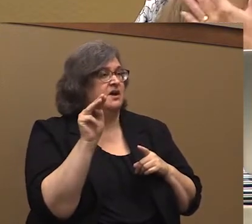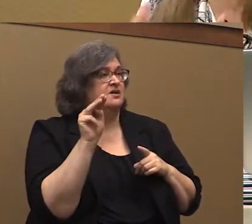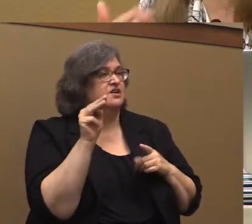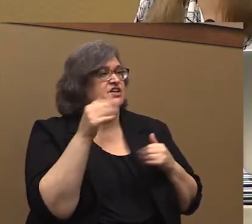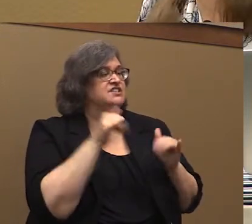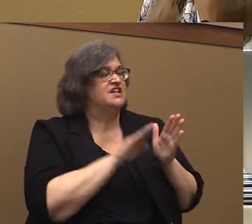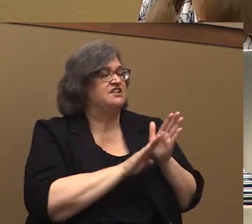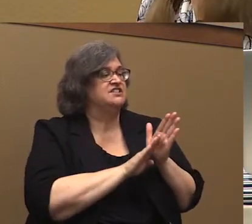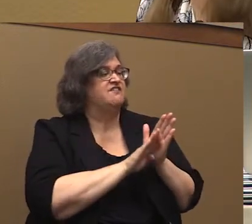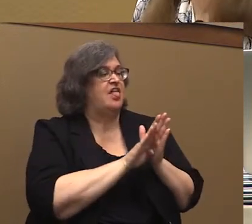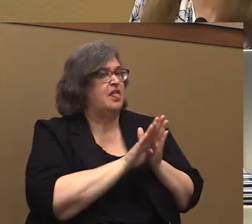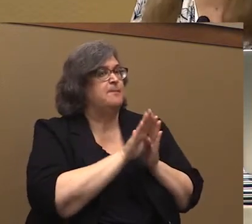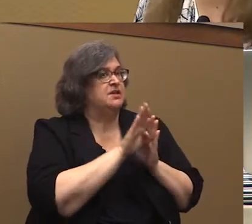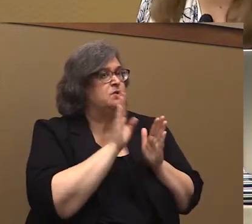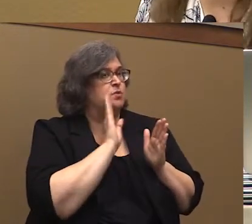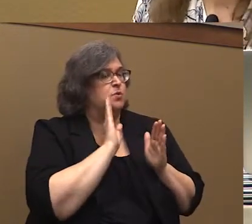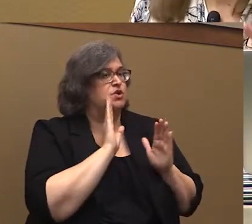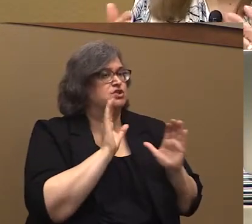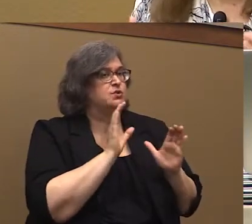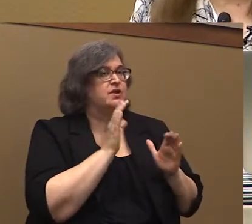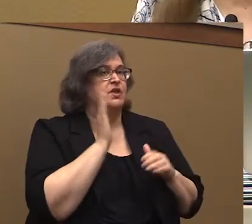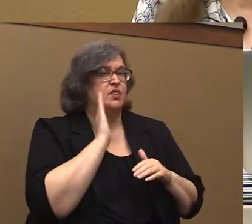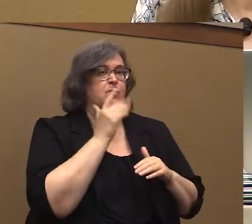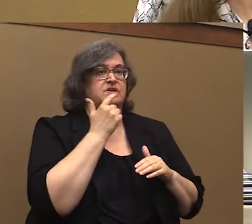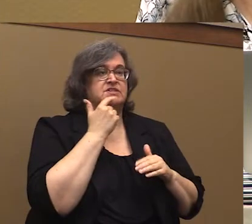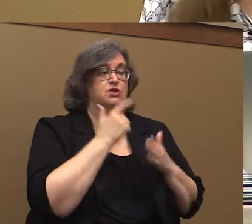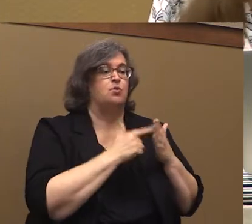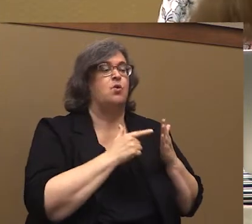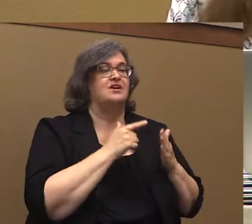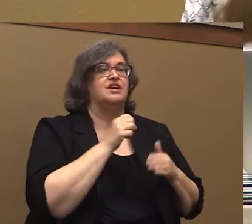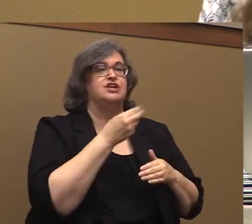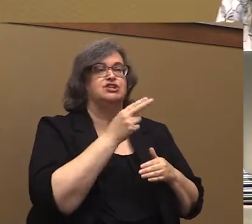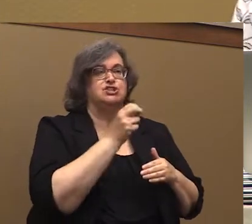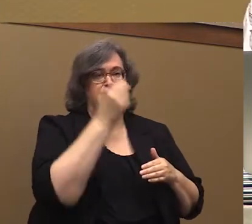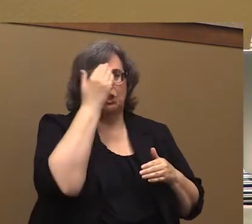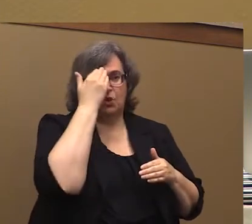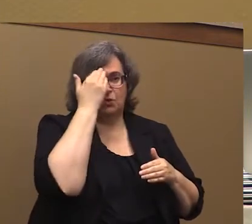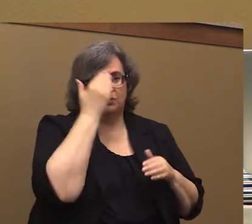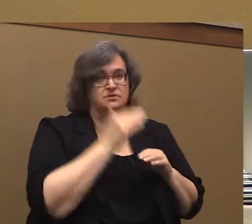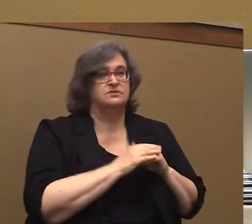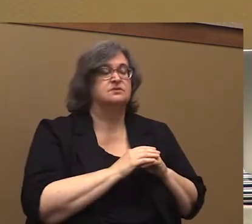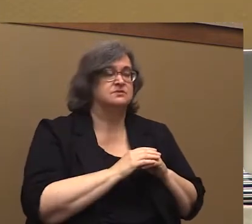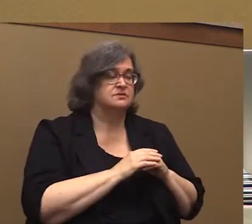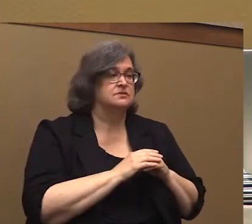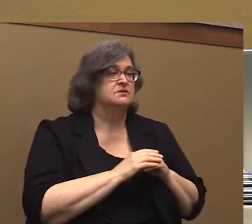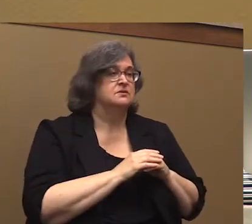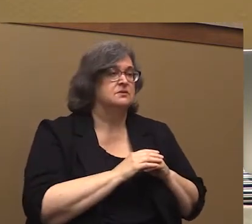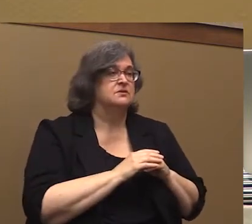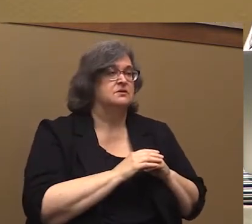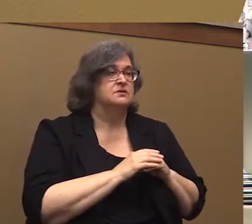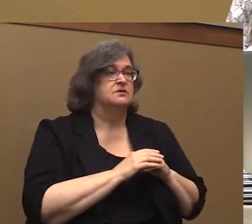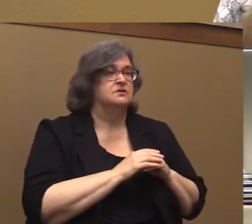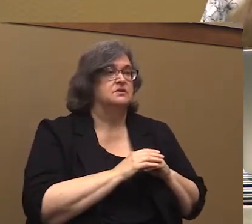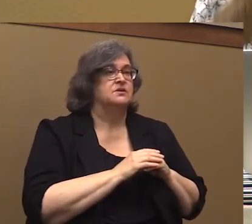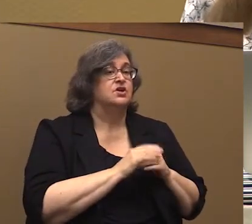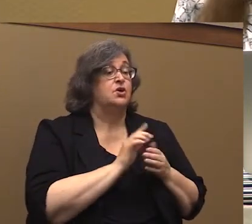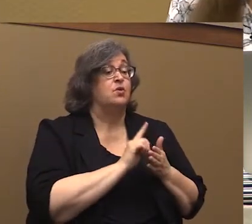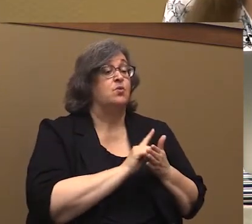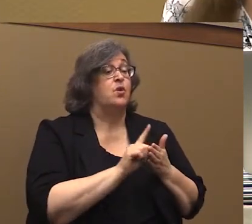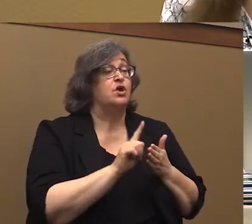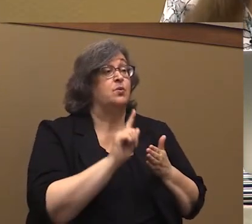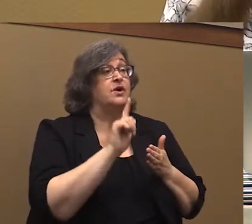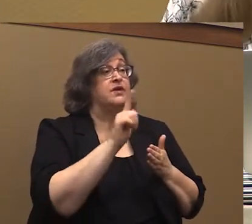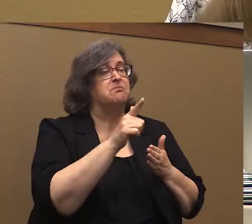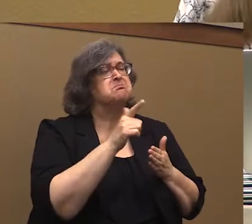mind still in development would do, is to say what she knows. And about a